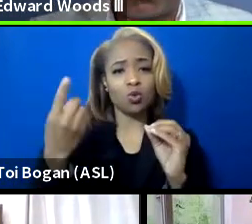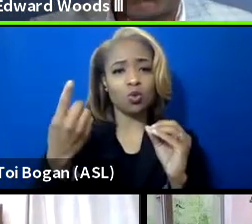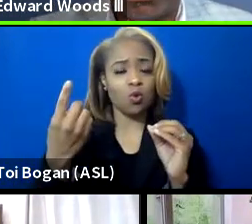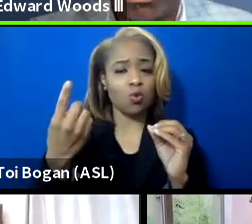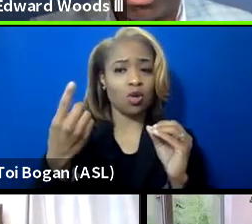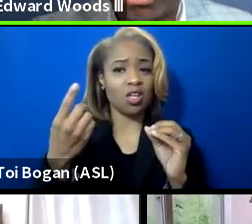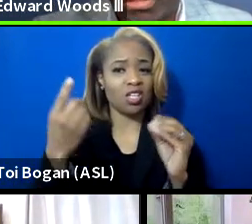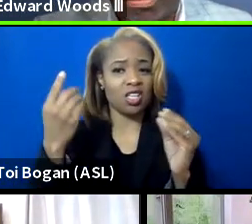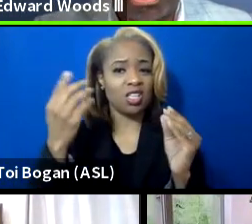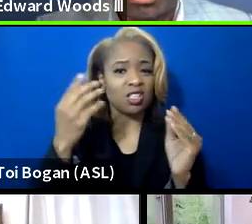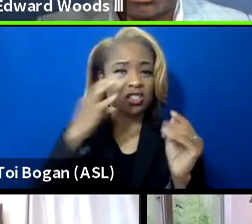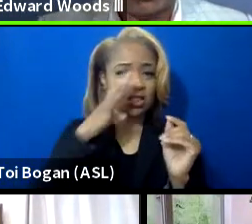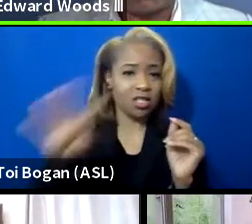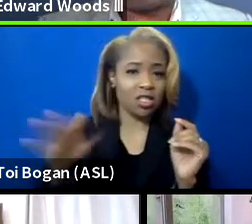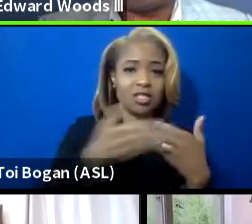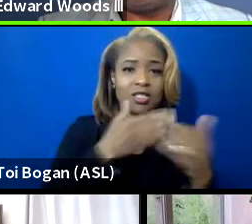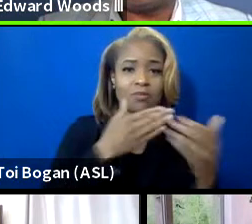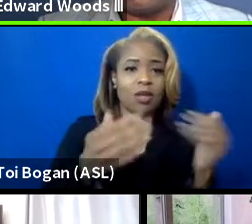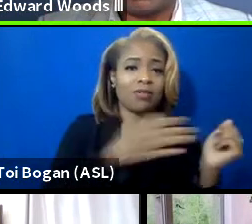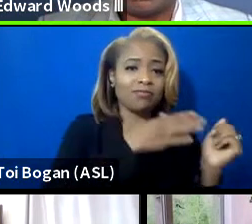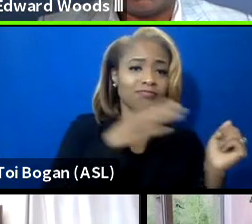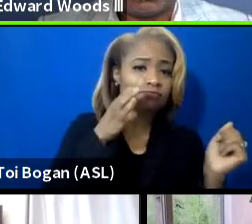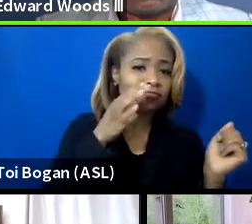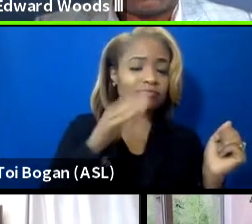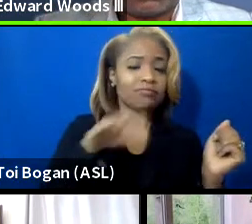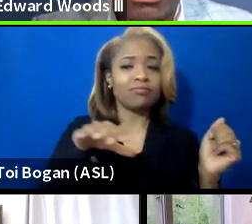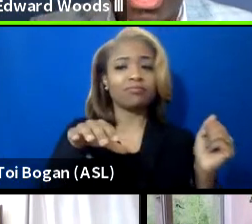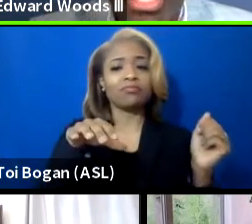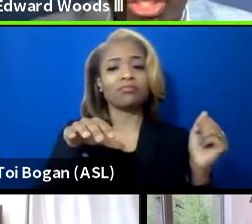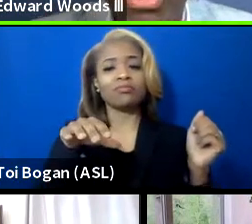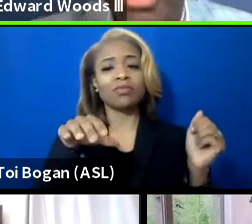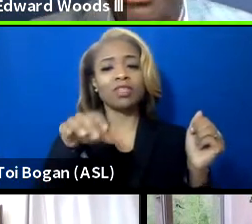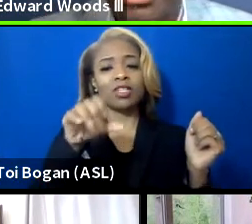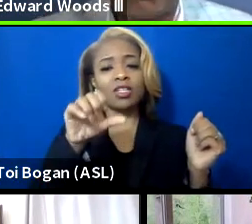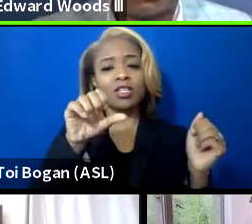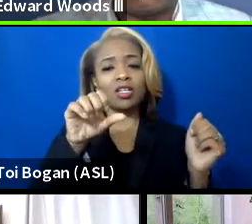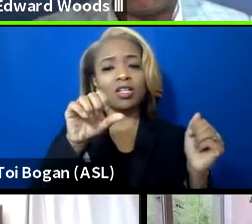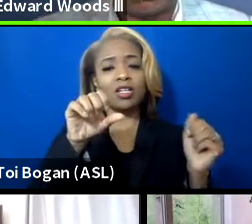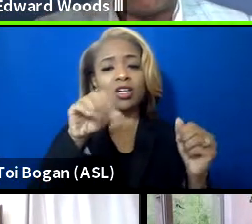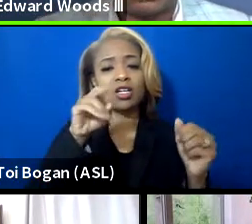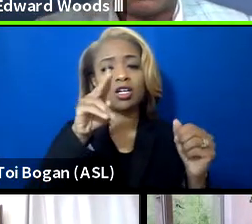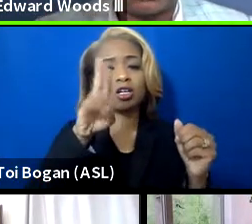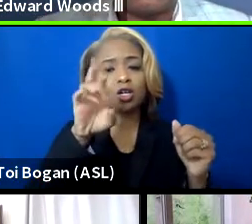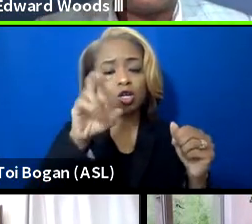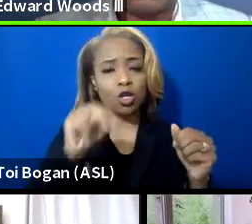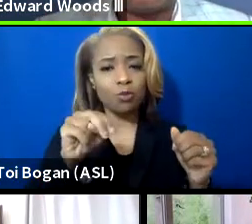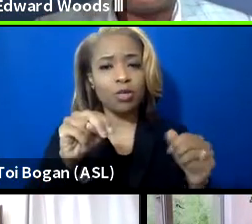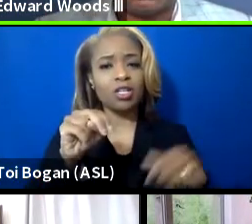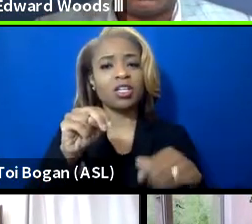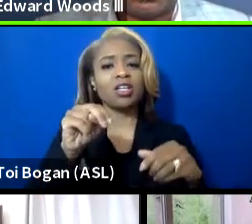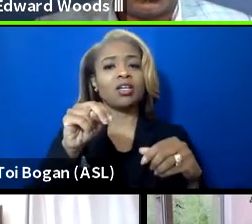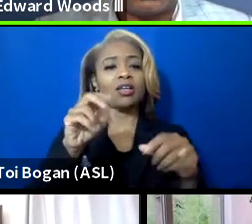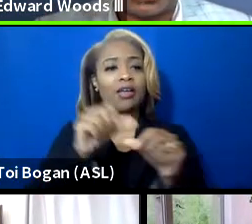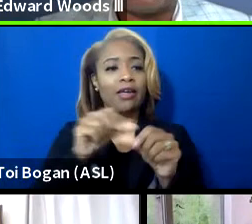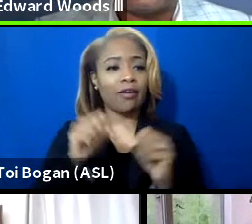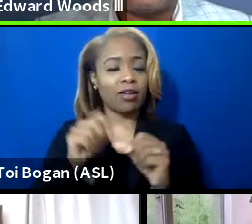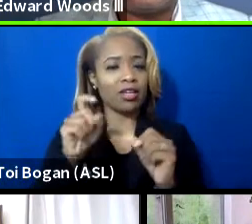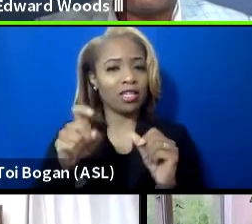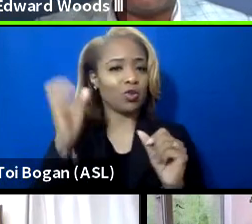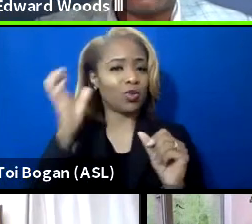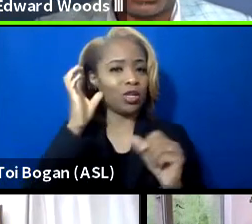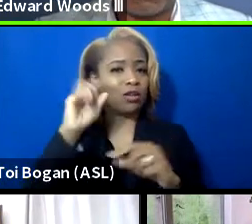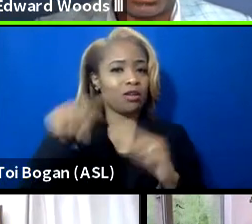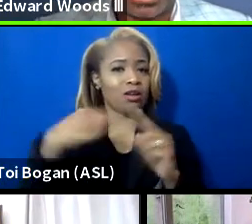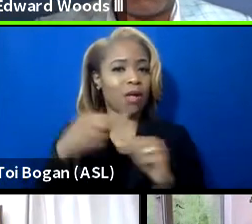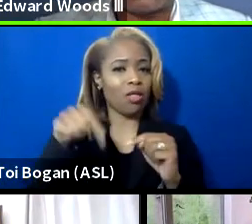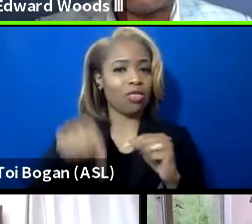you're in a rural or suburban or urban area, you need to hear about the work of the MICRC and the